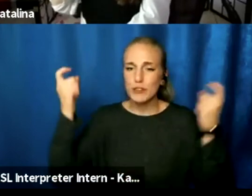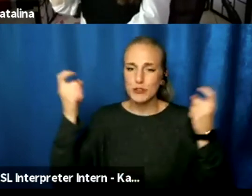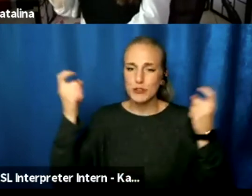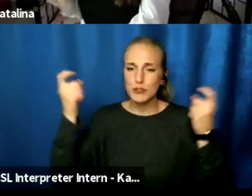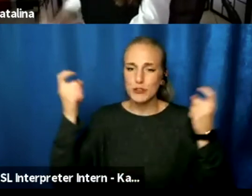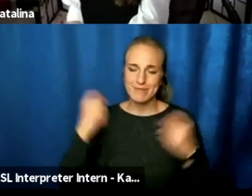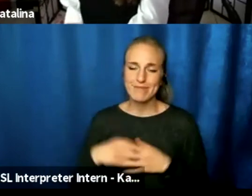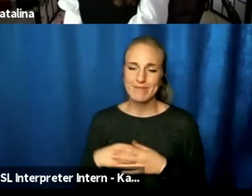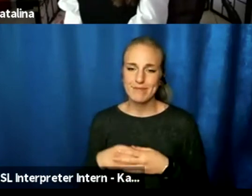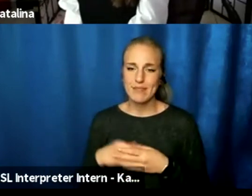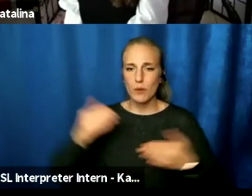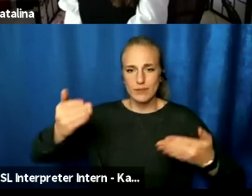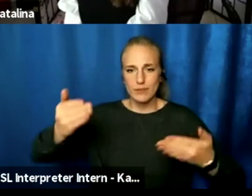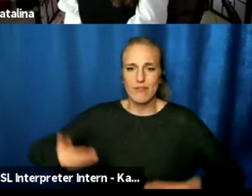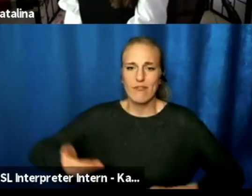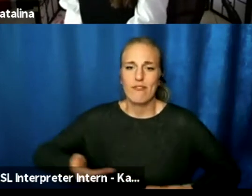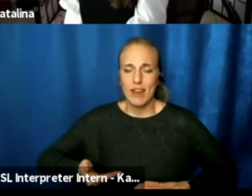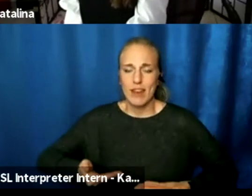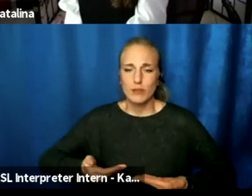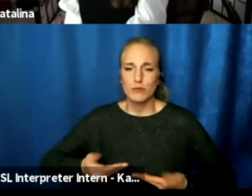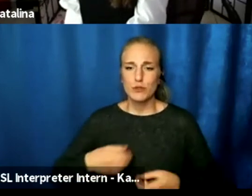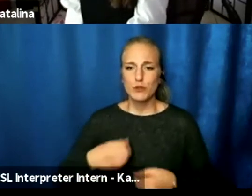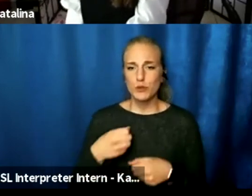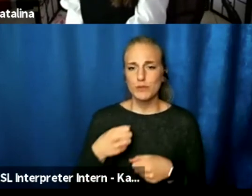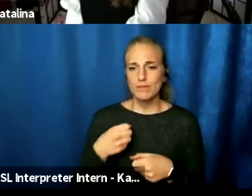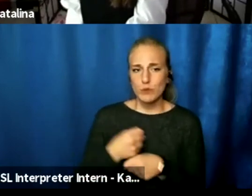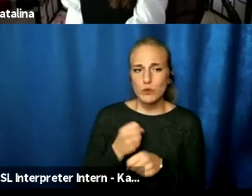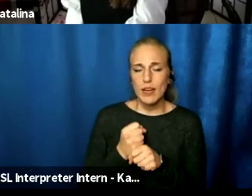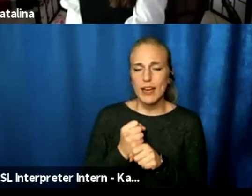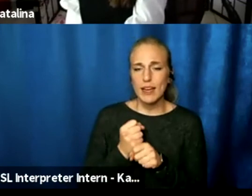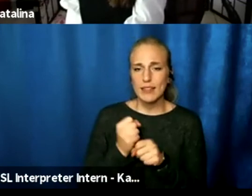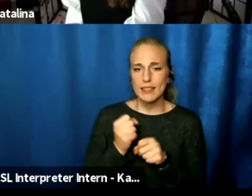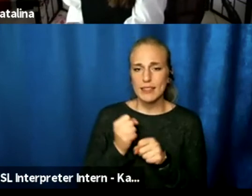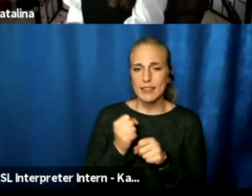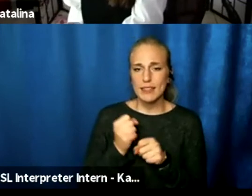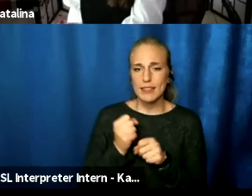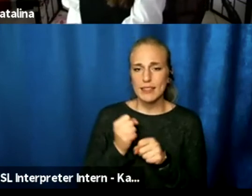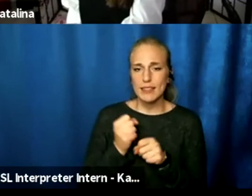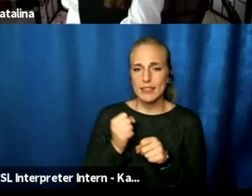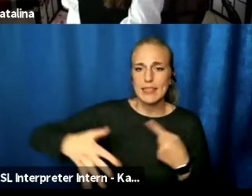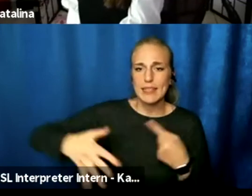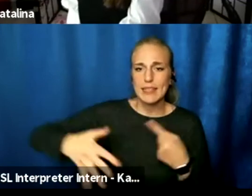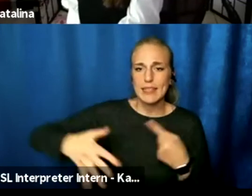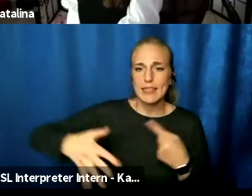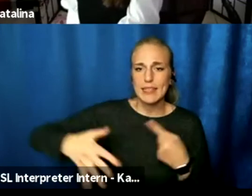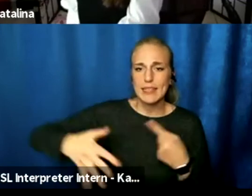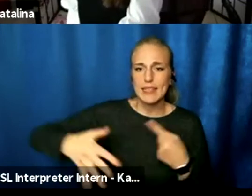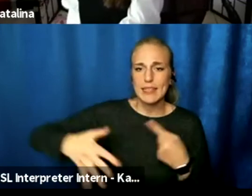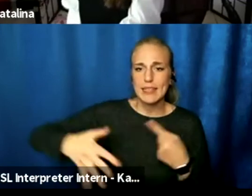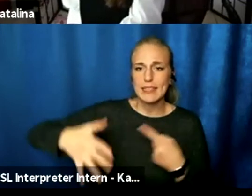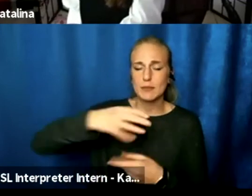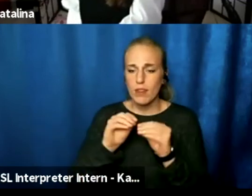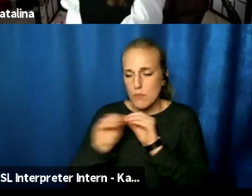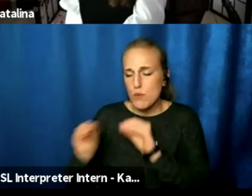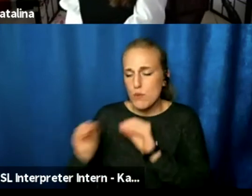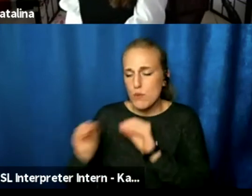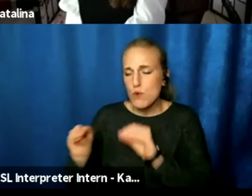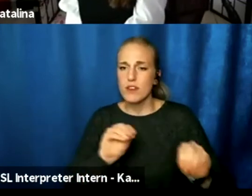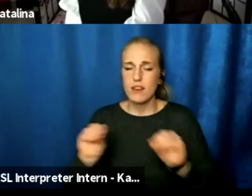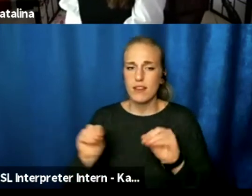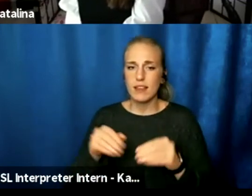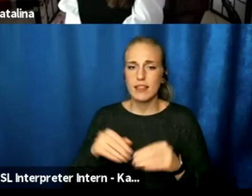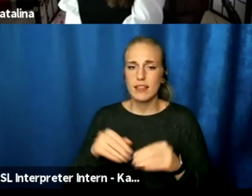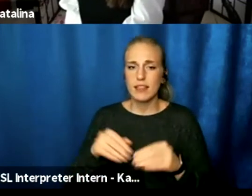you to create a space, moving things that need to move out the way, whether you need to kick off some shoes,